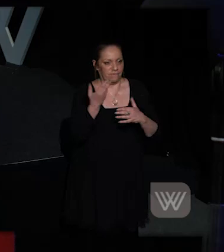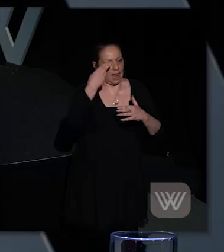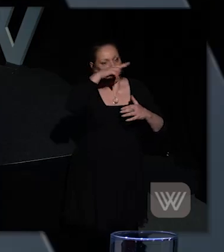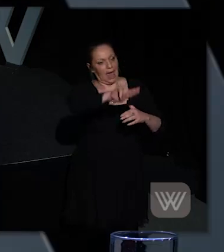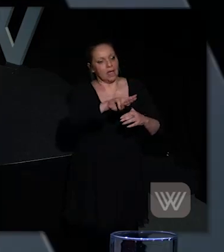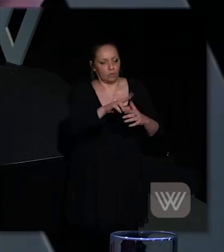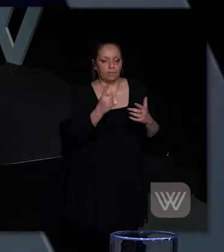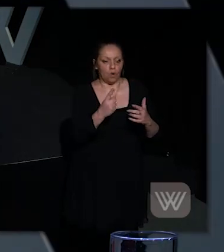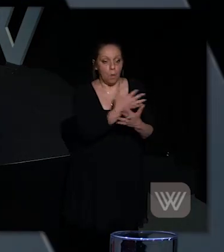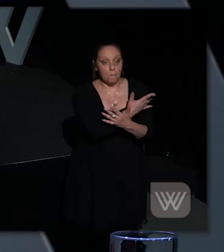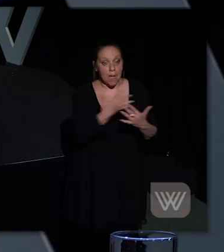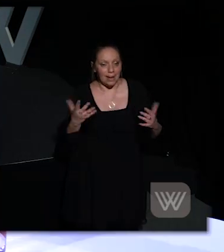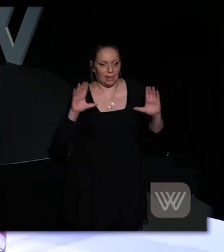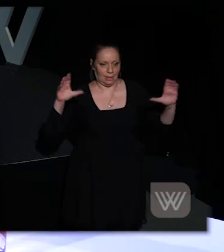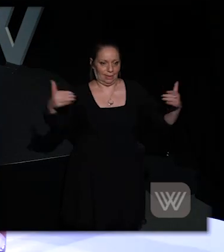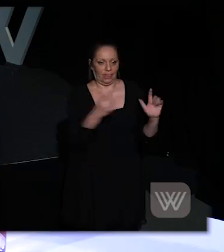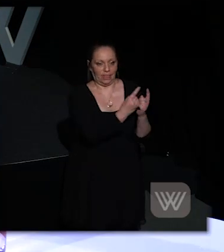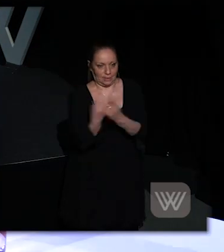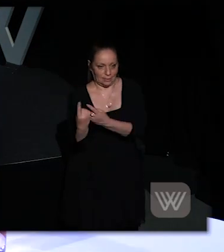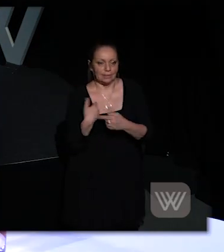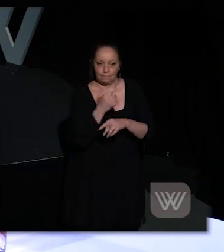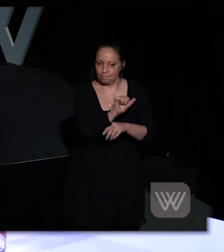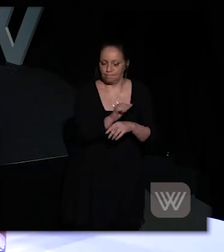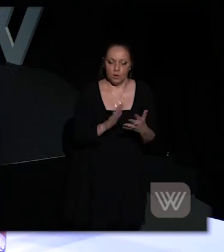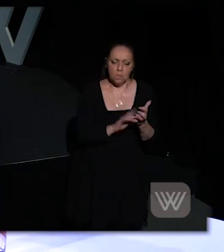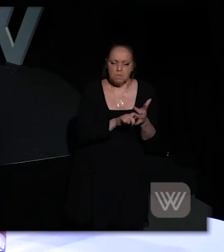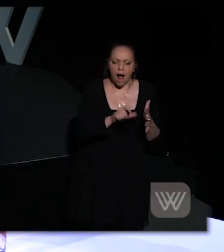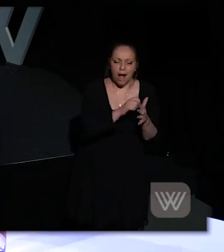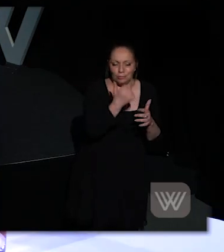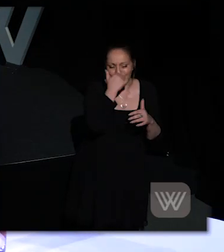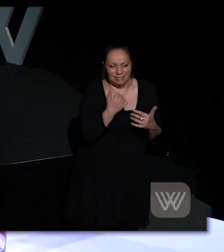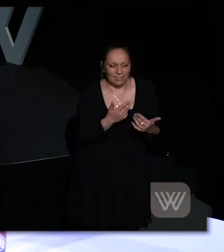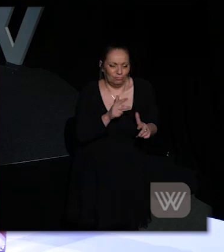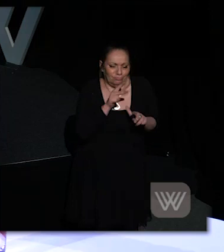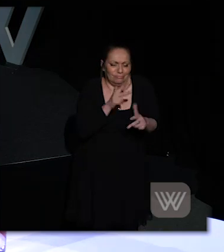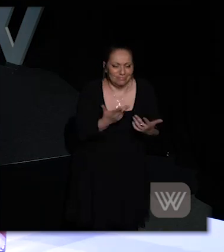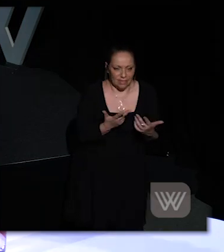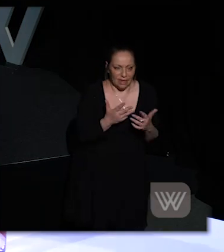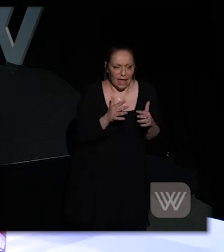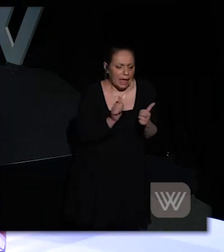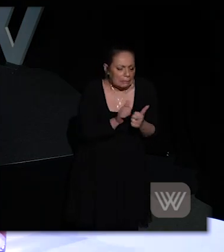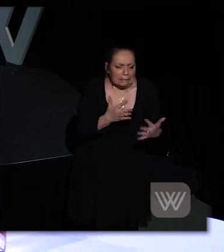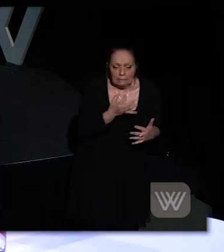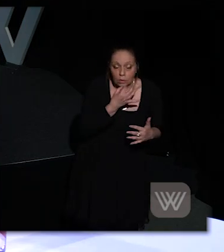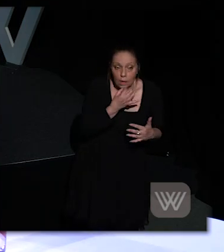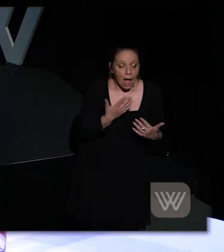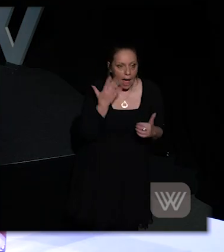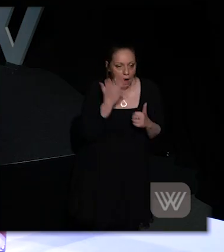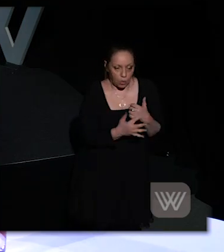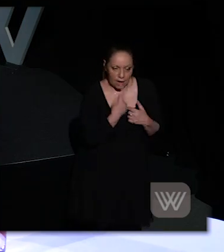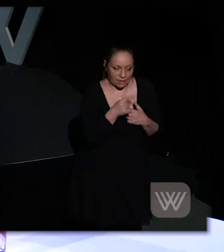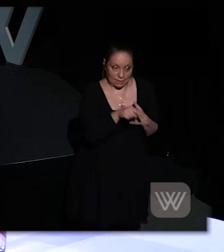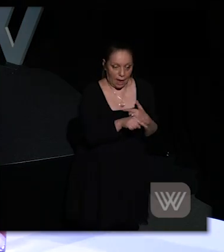system. Yes, and I mean, at the one end, we've got mild pranks and disagreements, and I wouldn't for a minute try to say